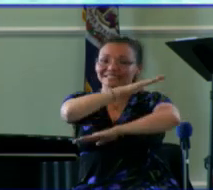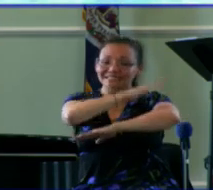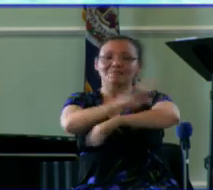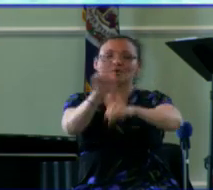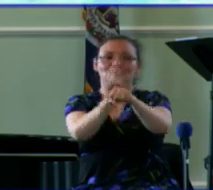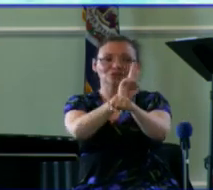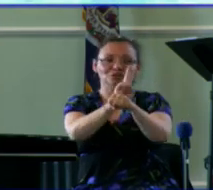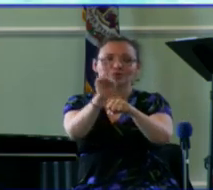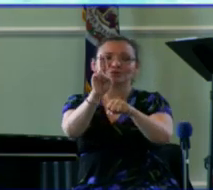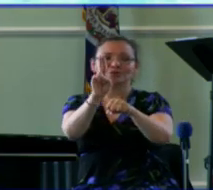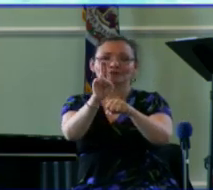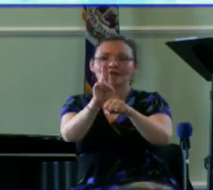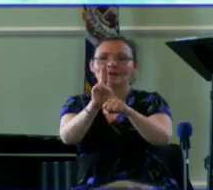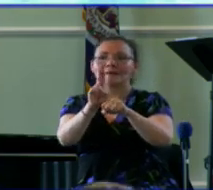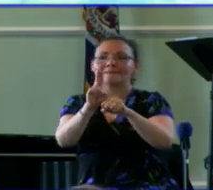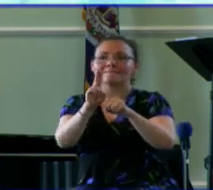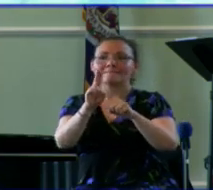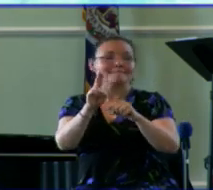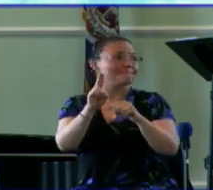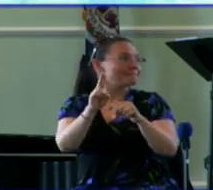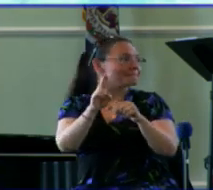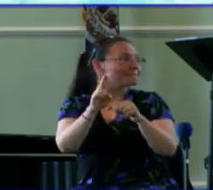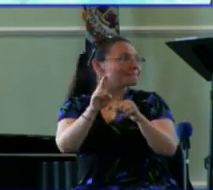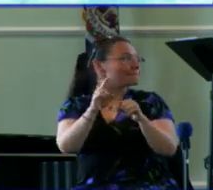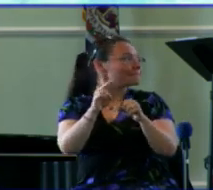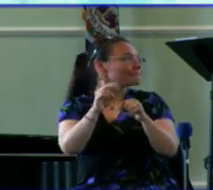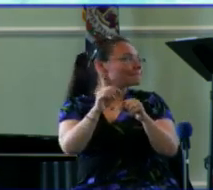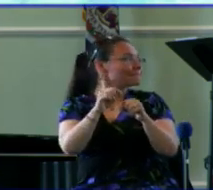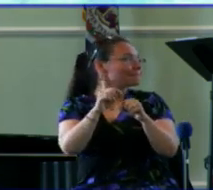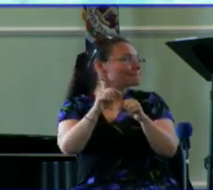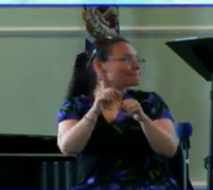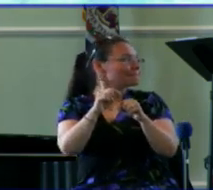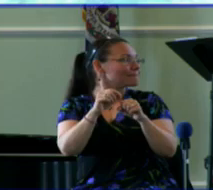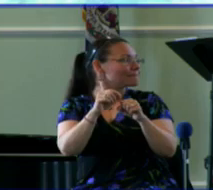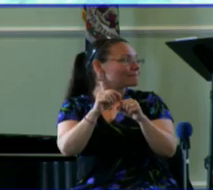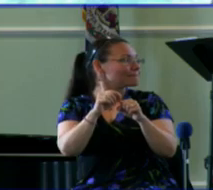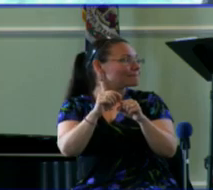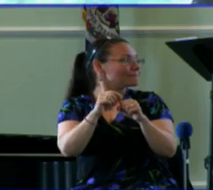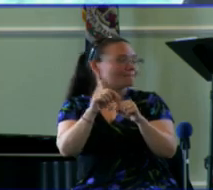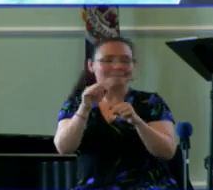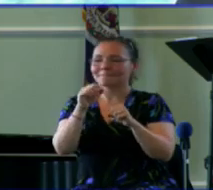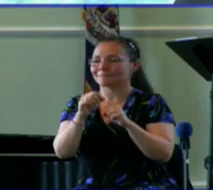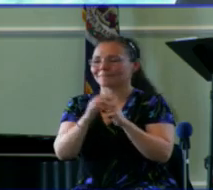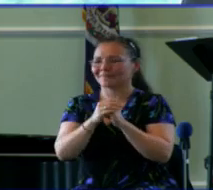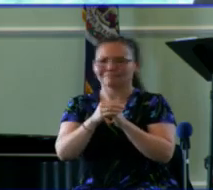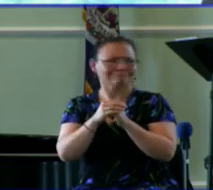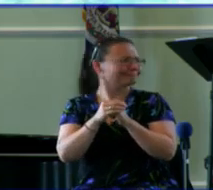other than Ellen G. White. And I was like, oh my goodness, you know.